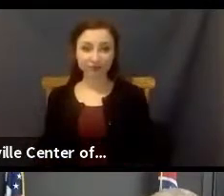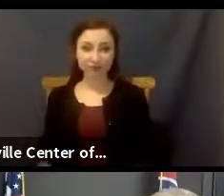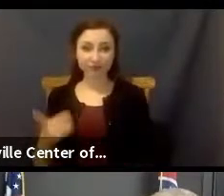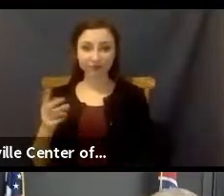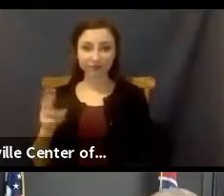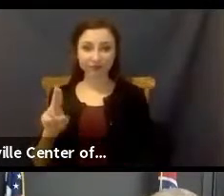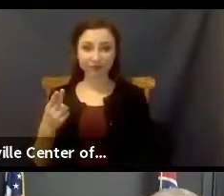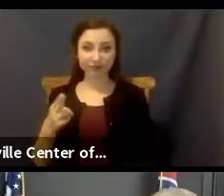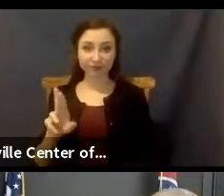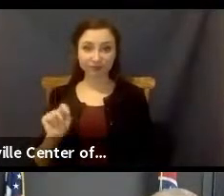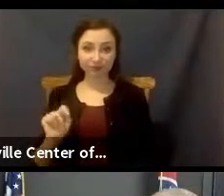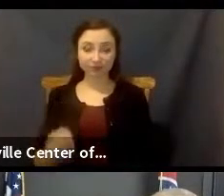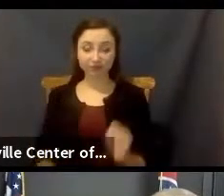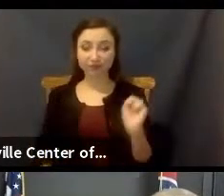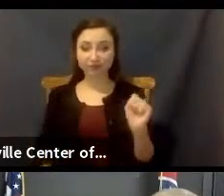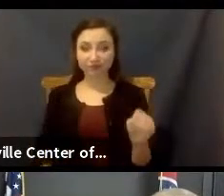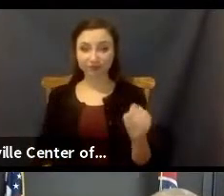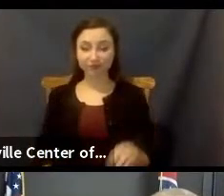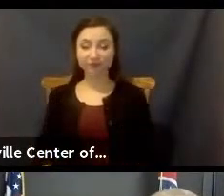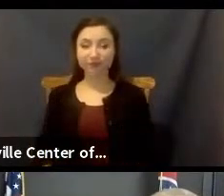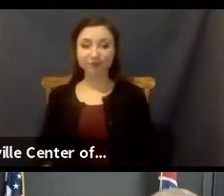Dr. Hurt, Yes.